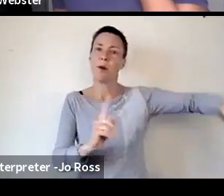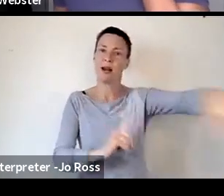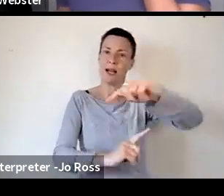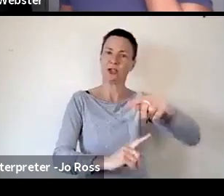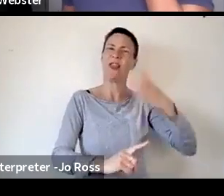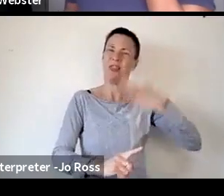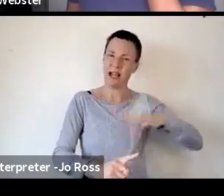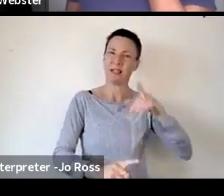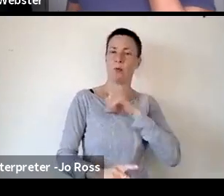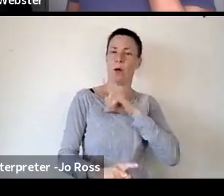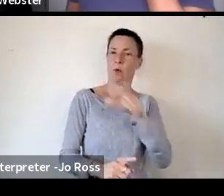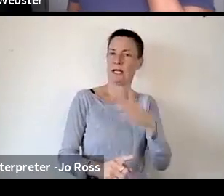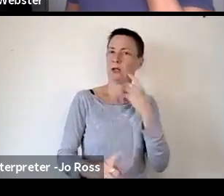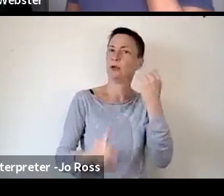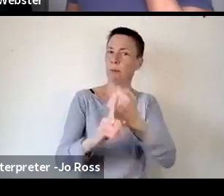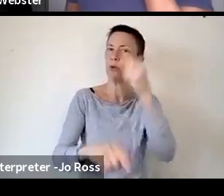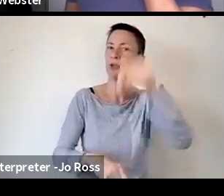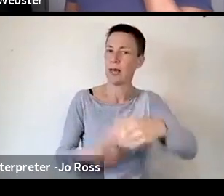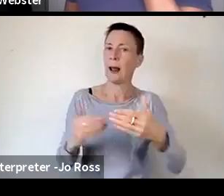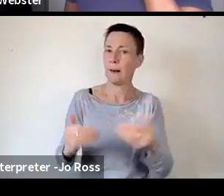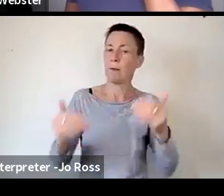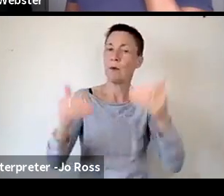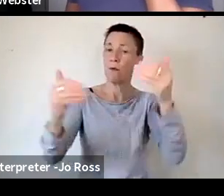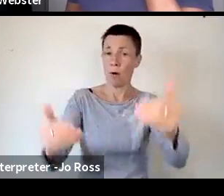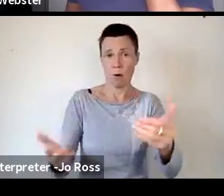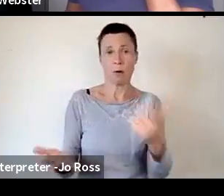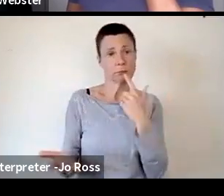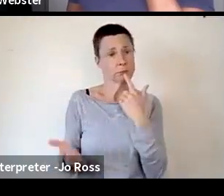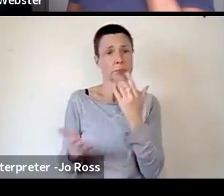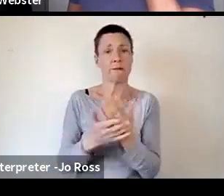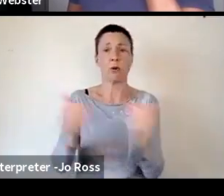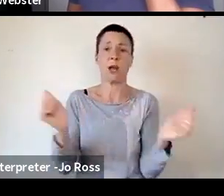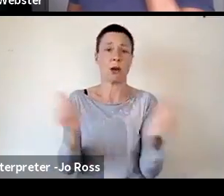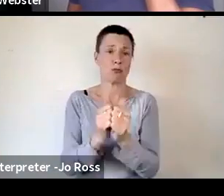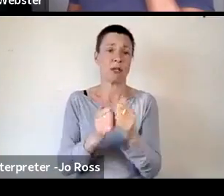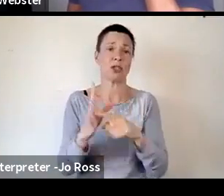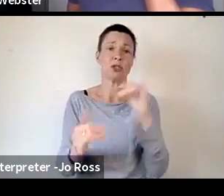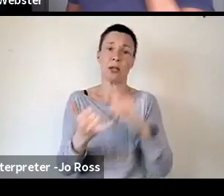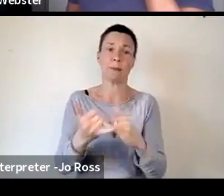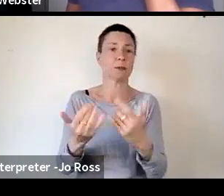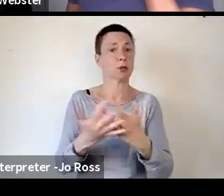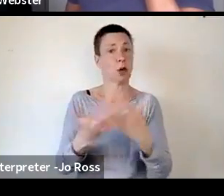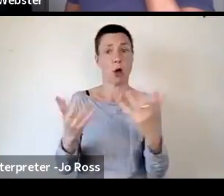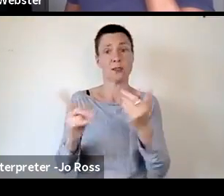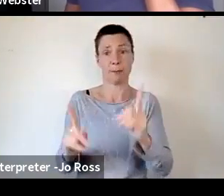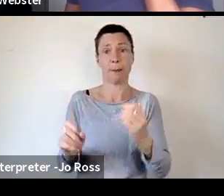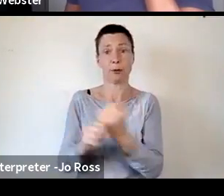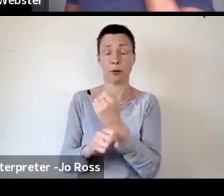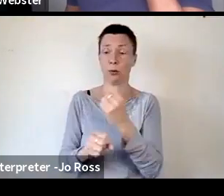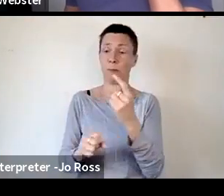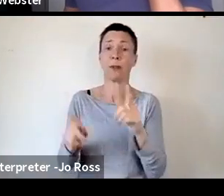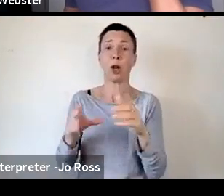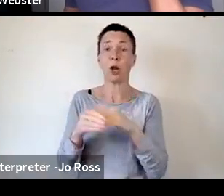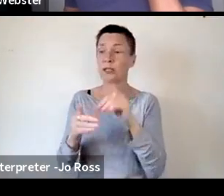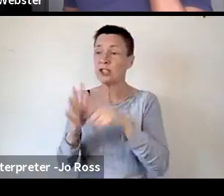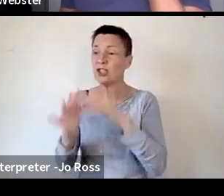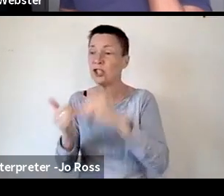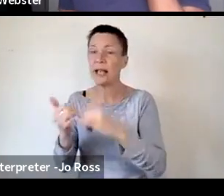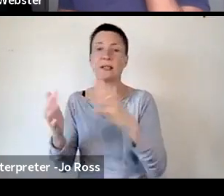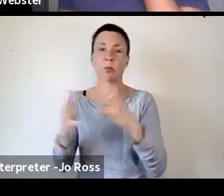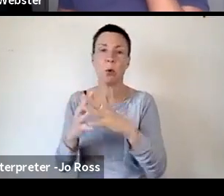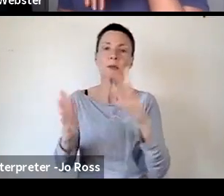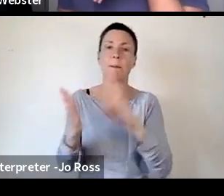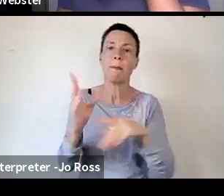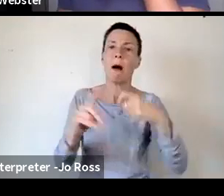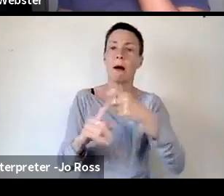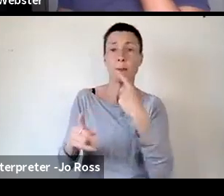push that and move things on. Completely agree, James, as lots of people do, including Jess Watts and Mark Challender. Thank you. By the way,